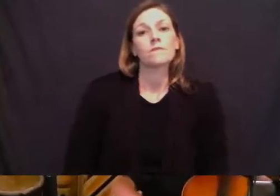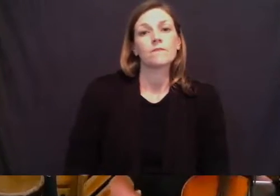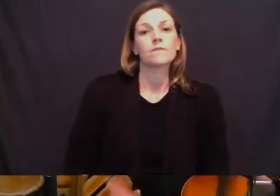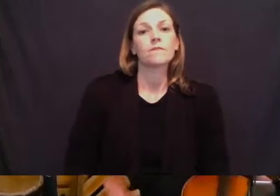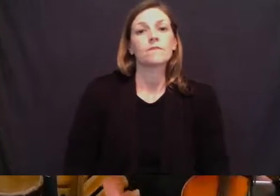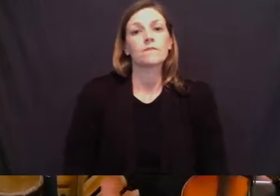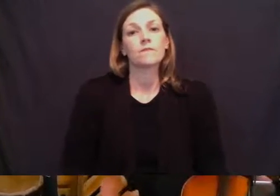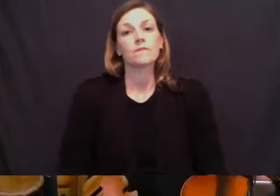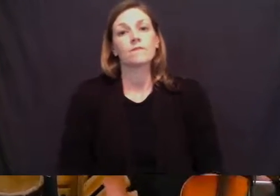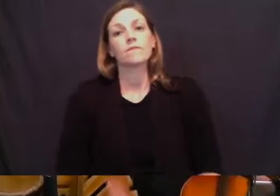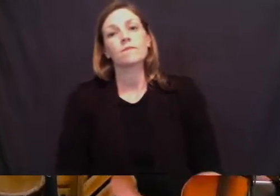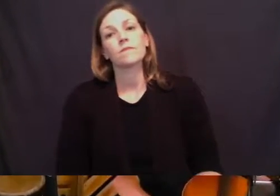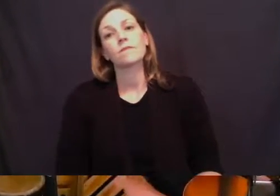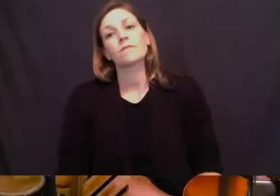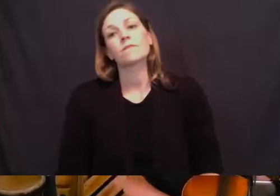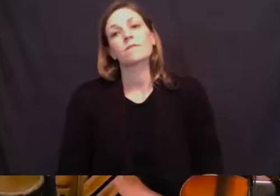majesty,